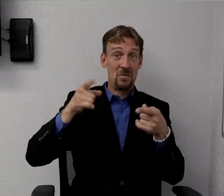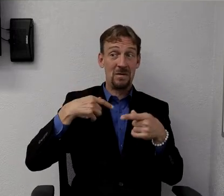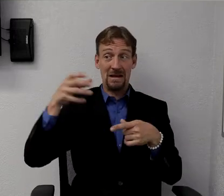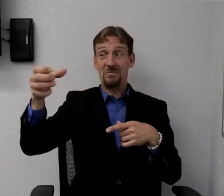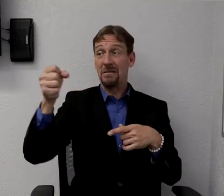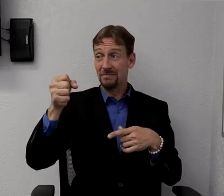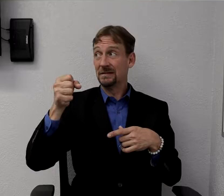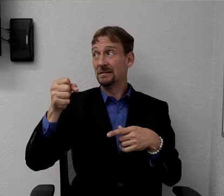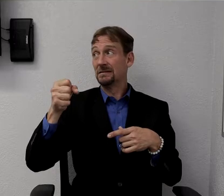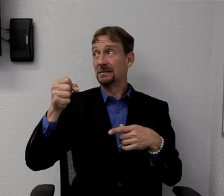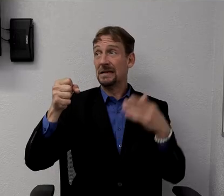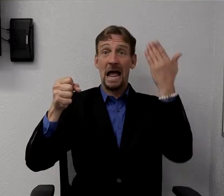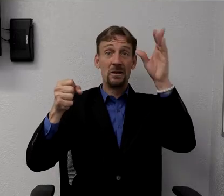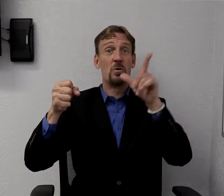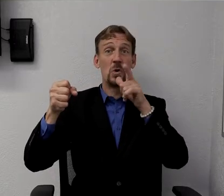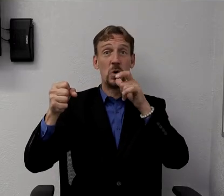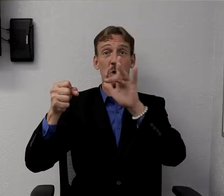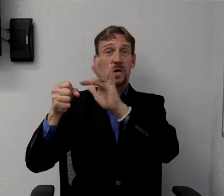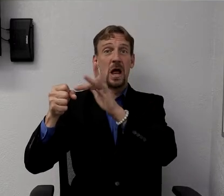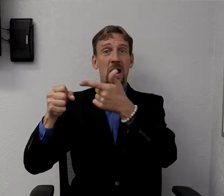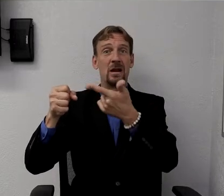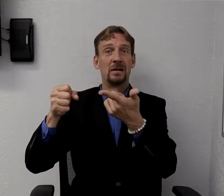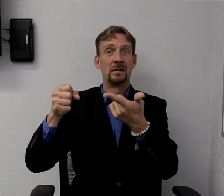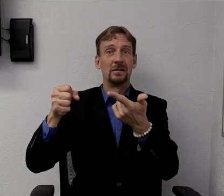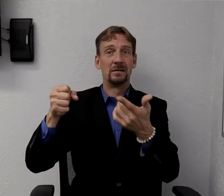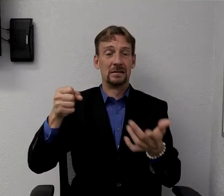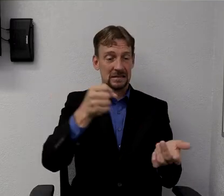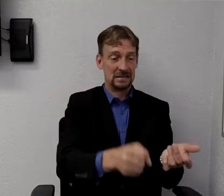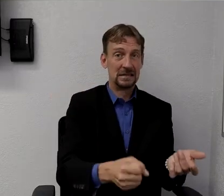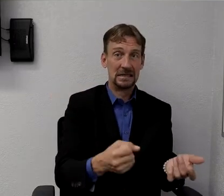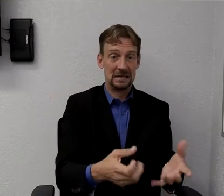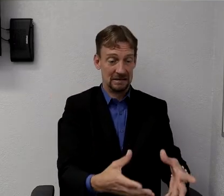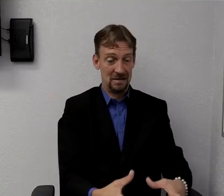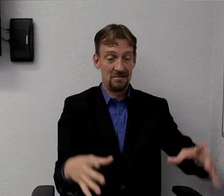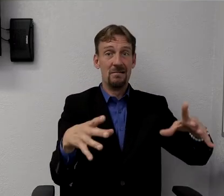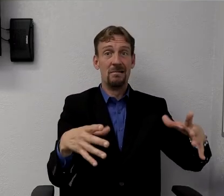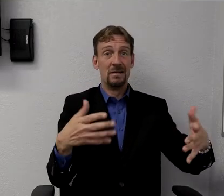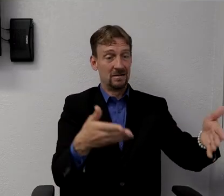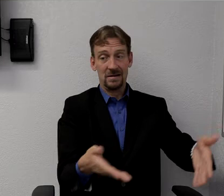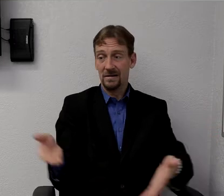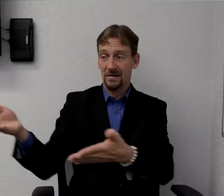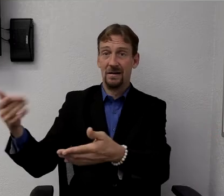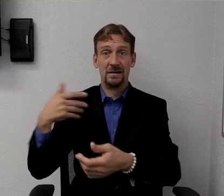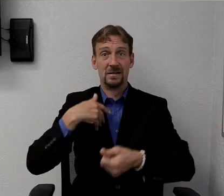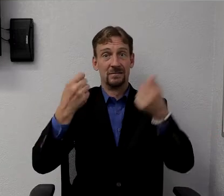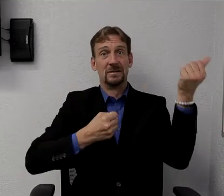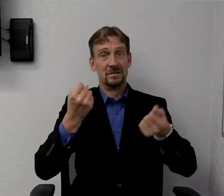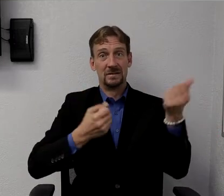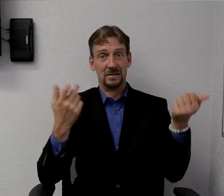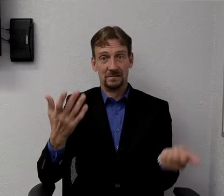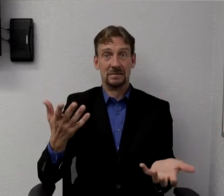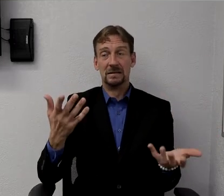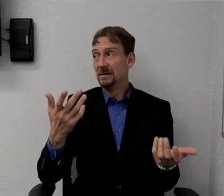touched them. I put them in my basket and I bring them out to my car, and then I